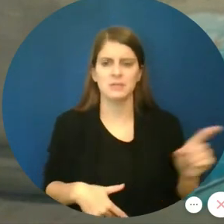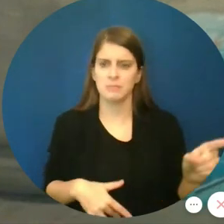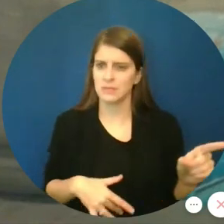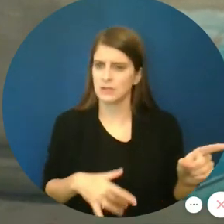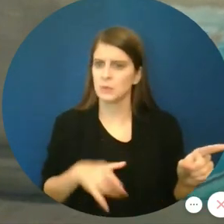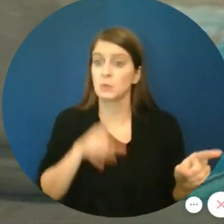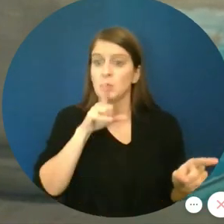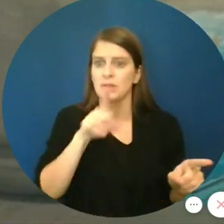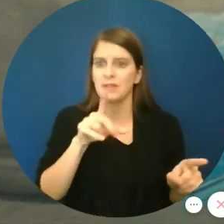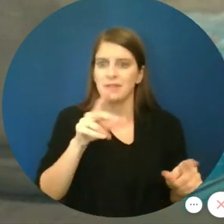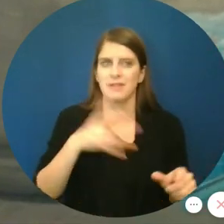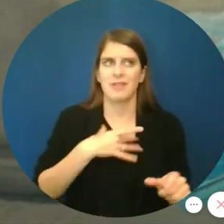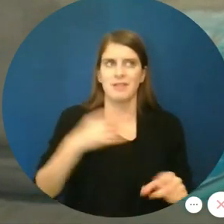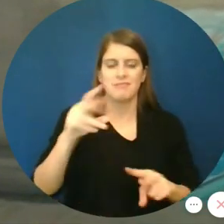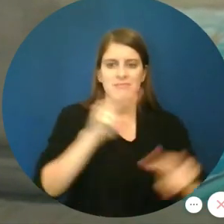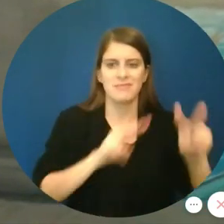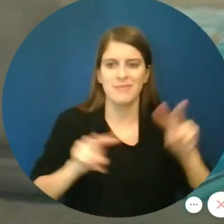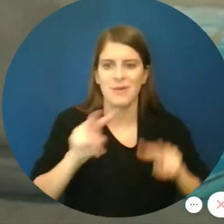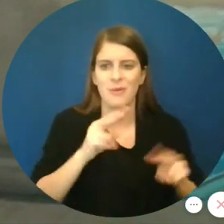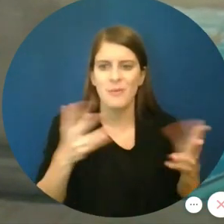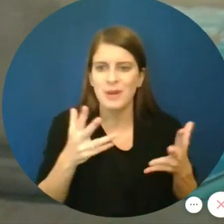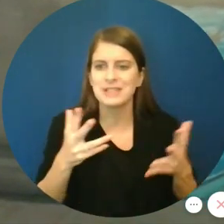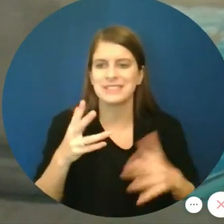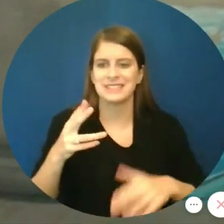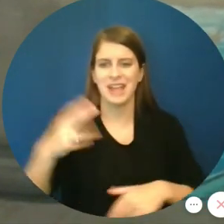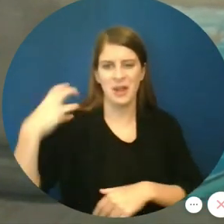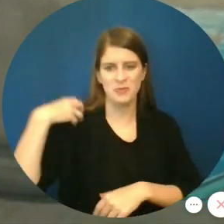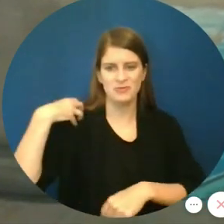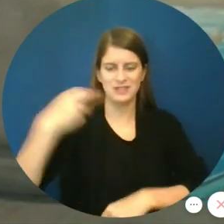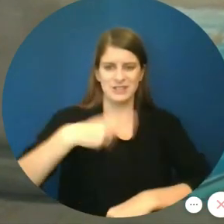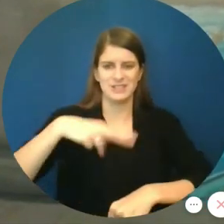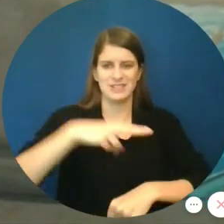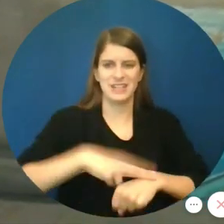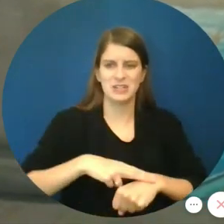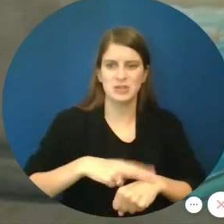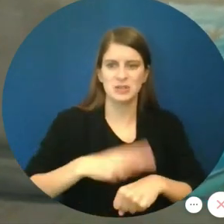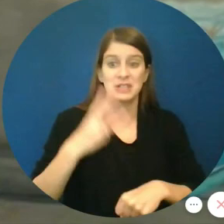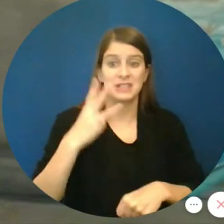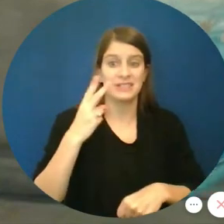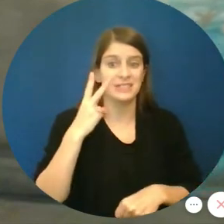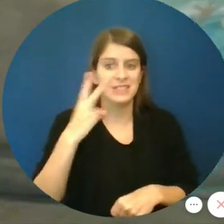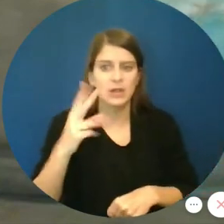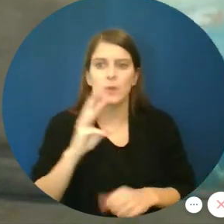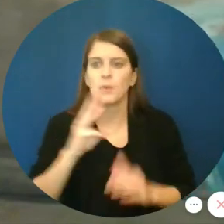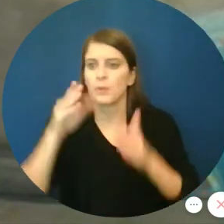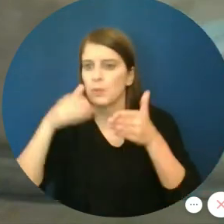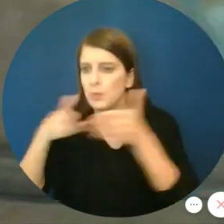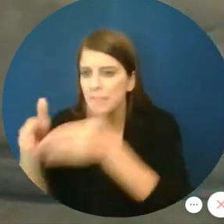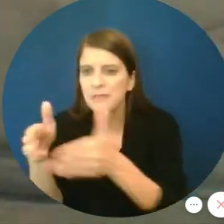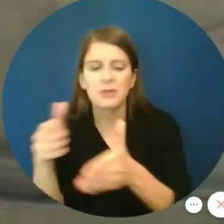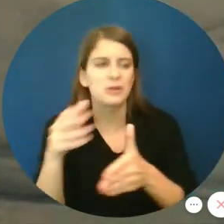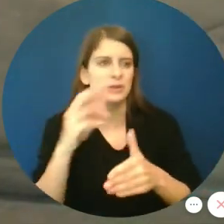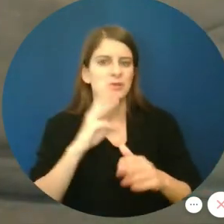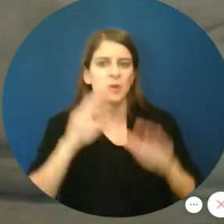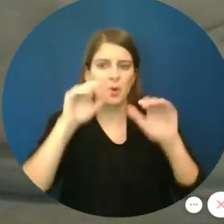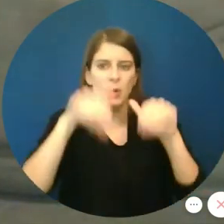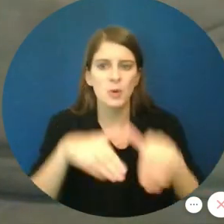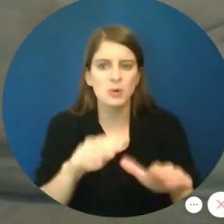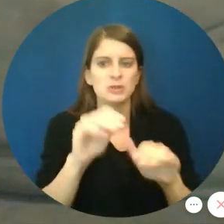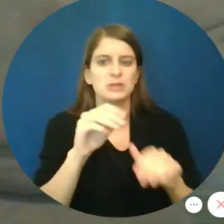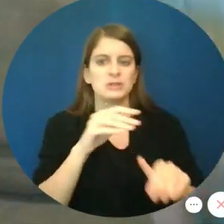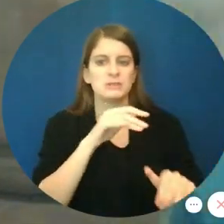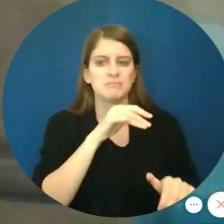nature. Surrounded by rivers and ocean, marsh and mud, he found plenty to explore.